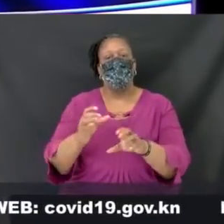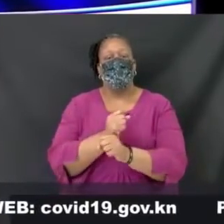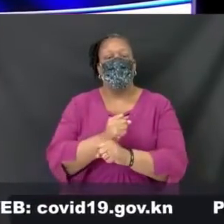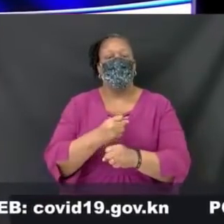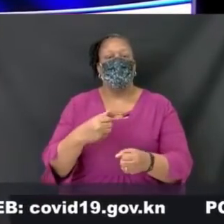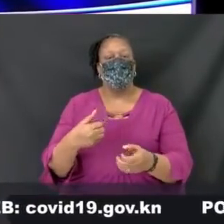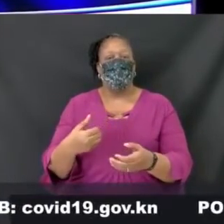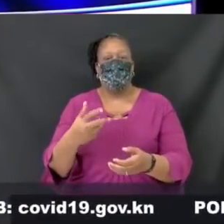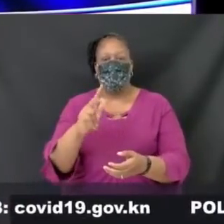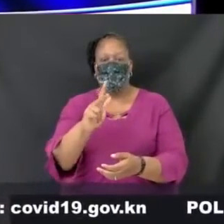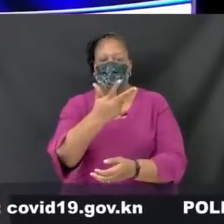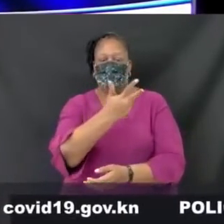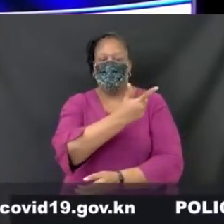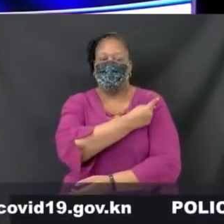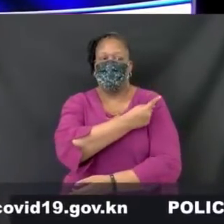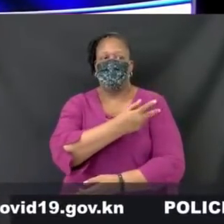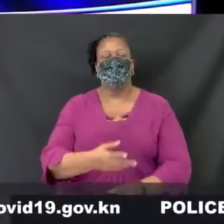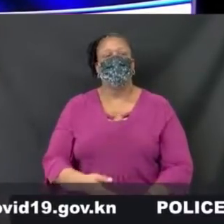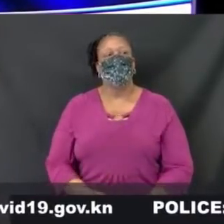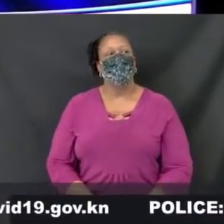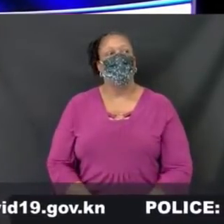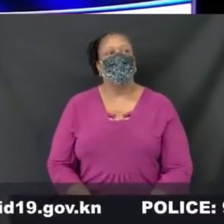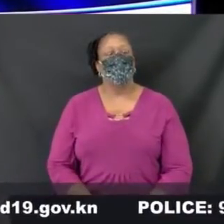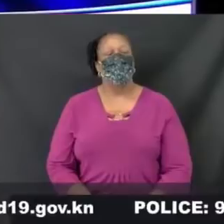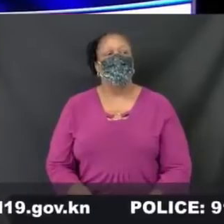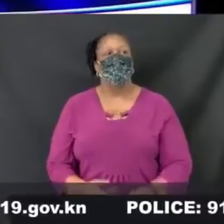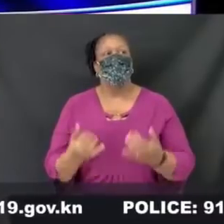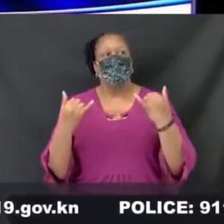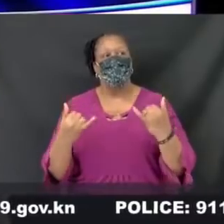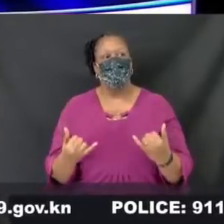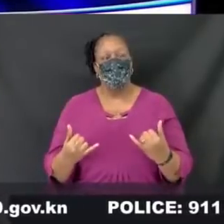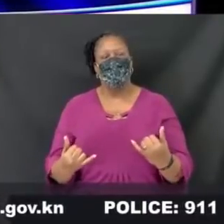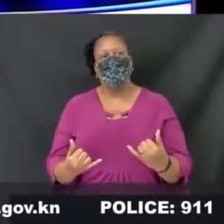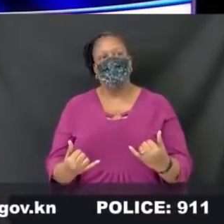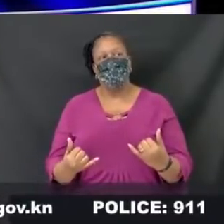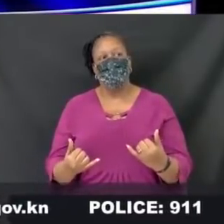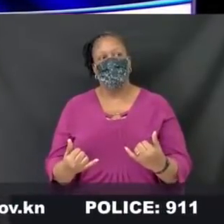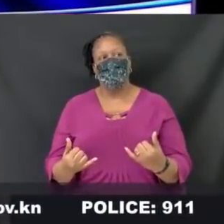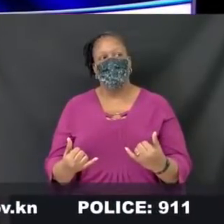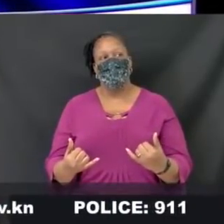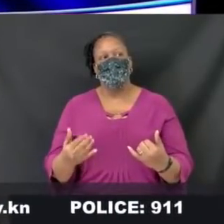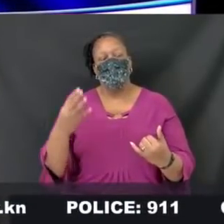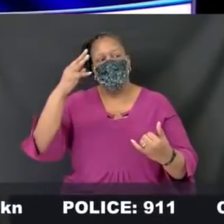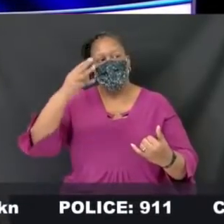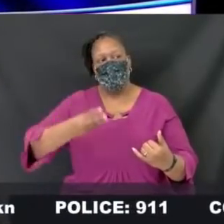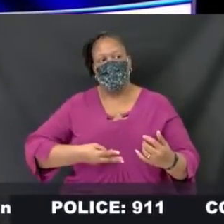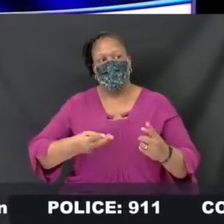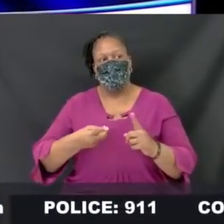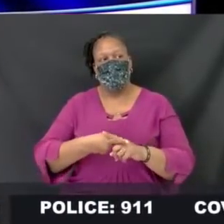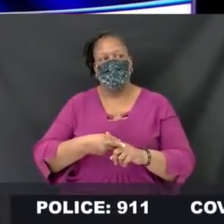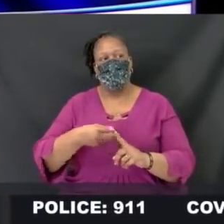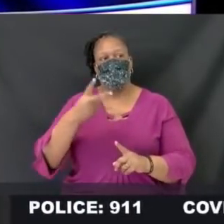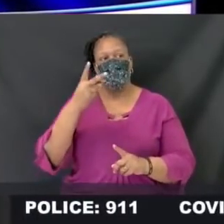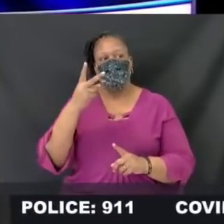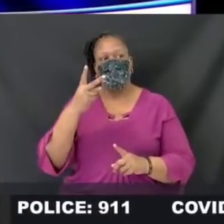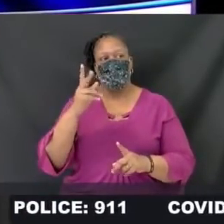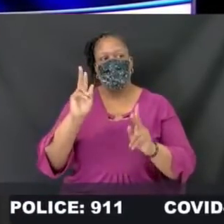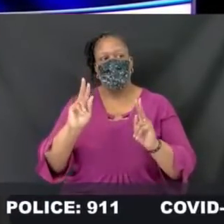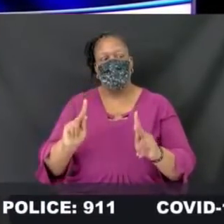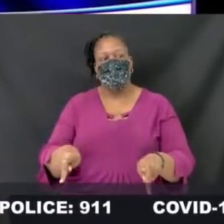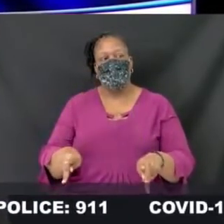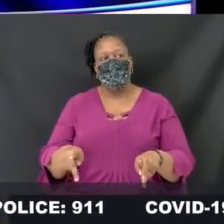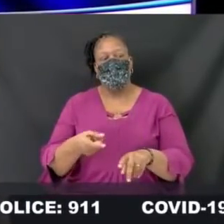National Disaster Mitigation Council, the Honorable Vincent Byron, our Attorney General,